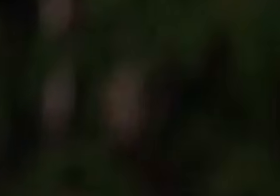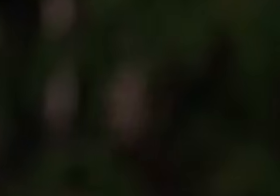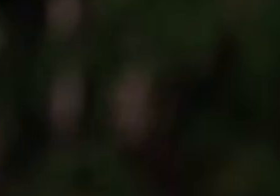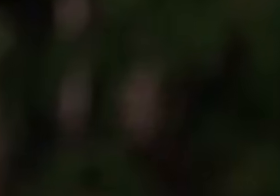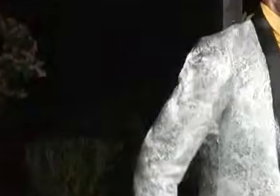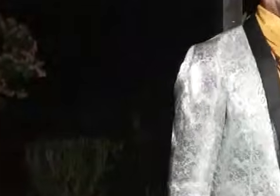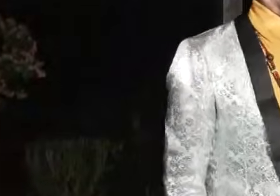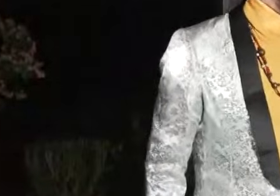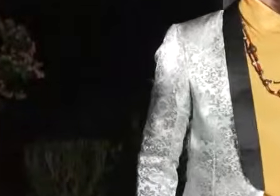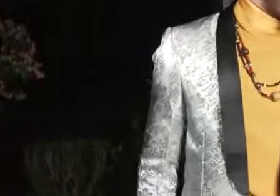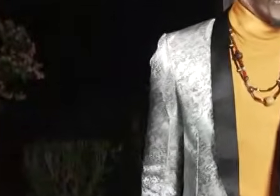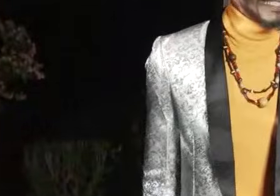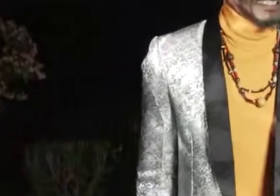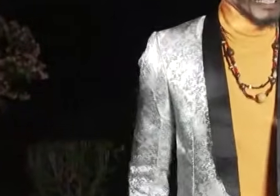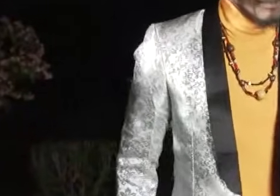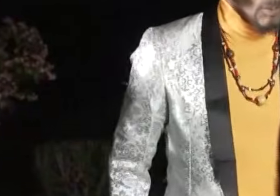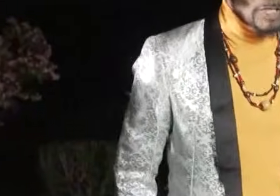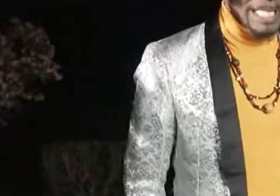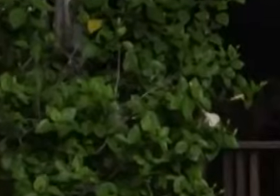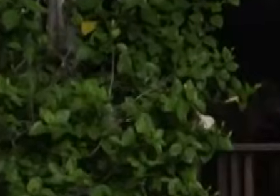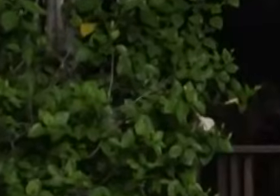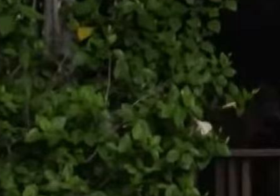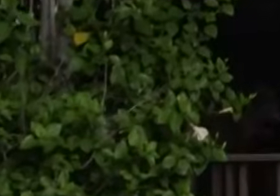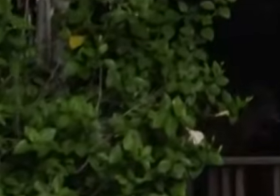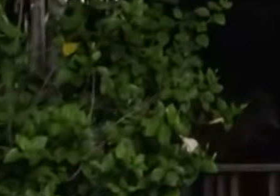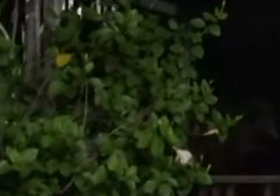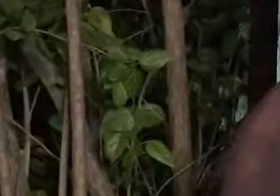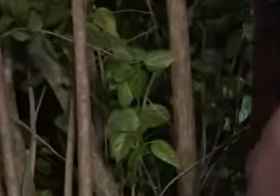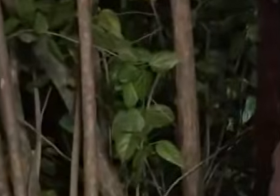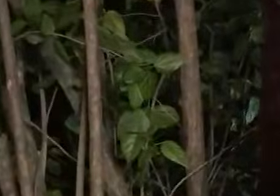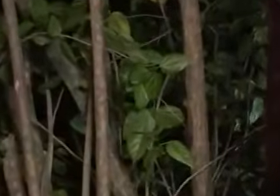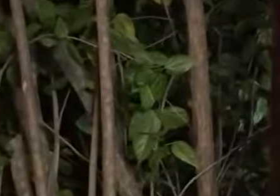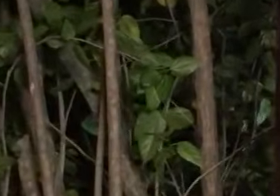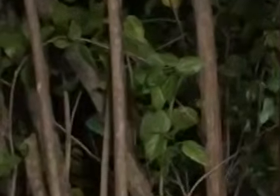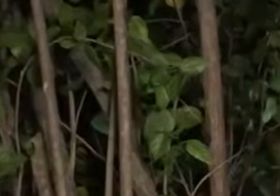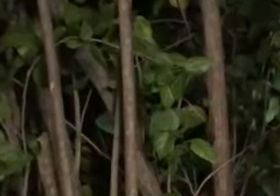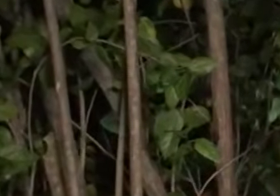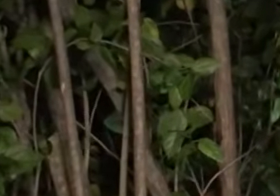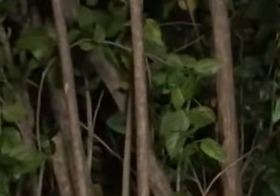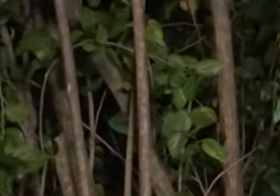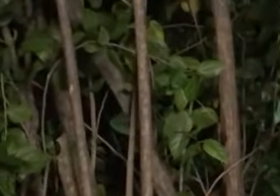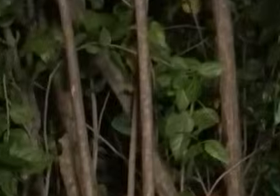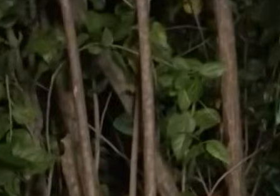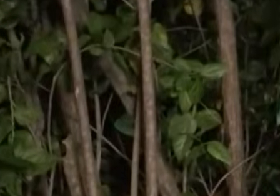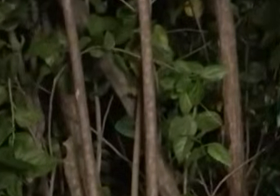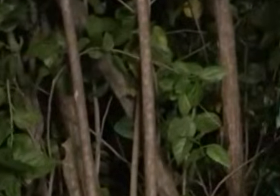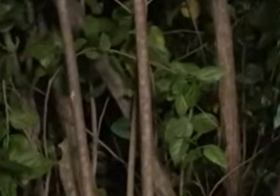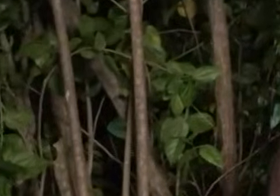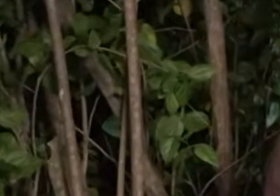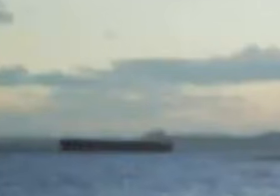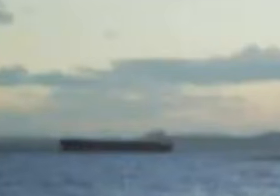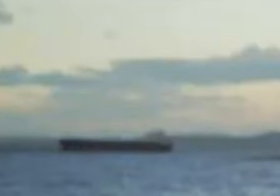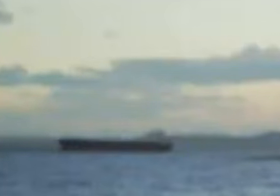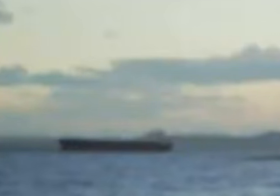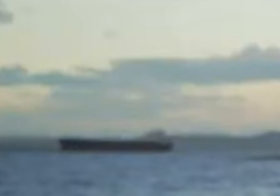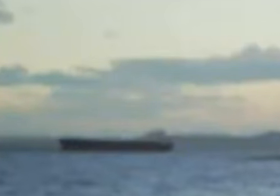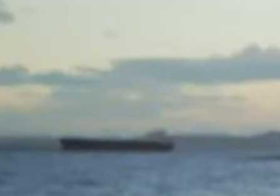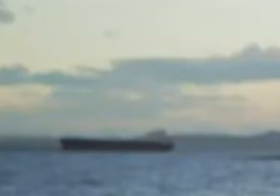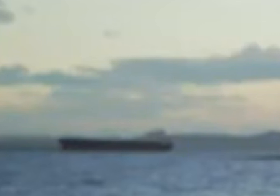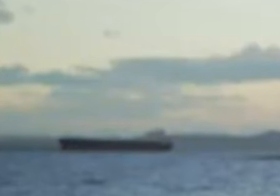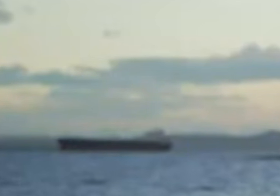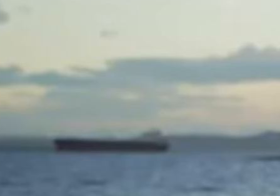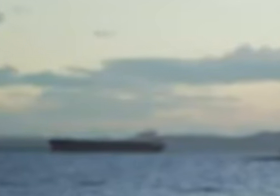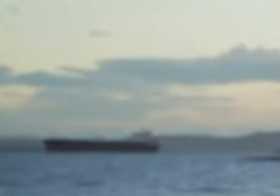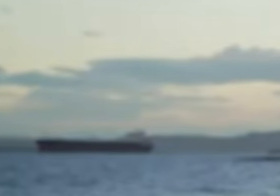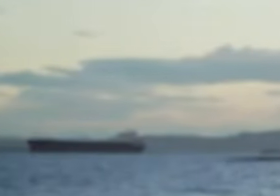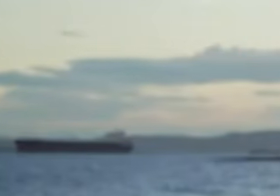town and buy teeth, put in her mouth. But this is the rule, the young man said, if baby I